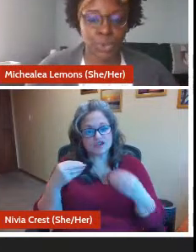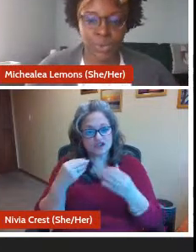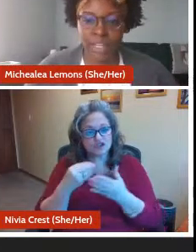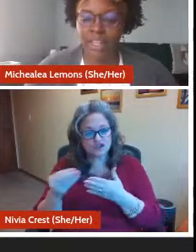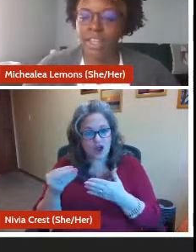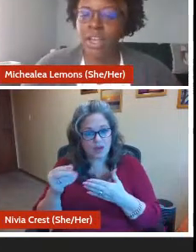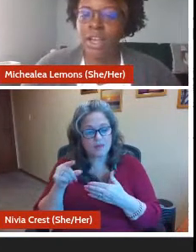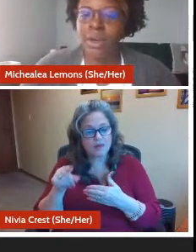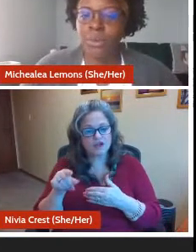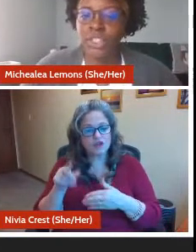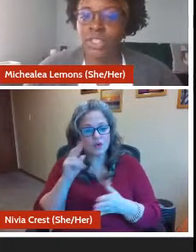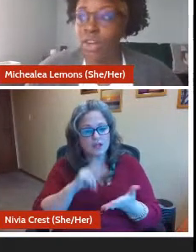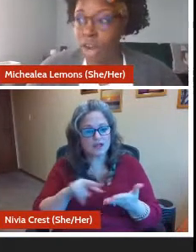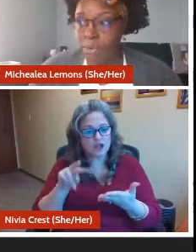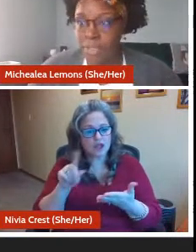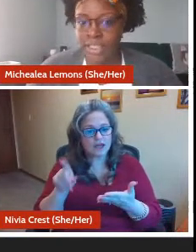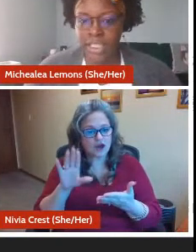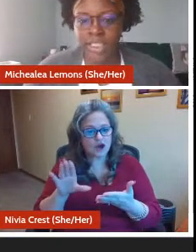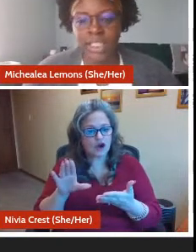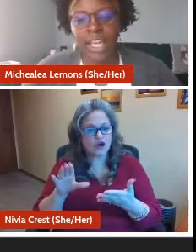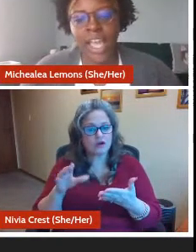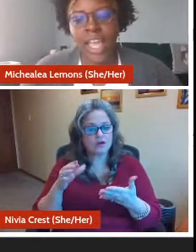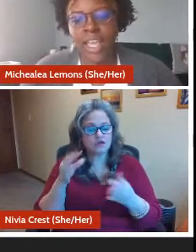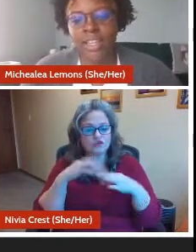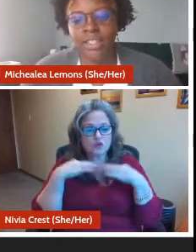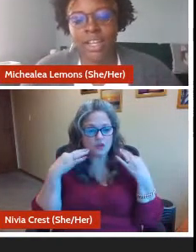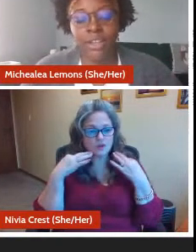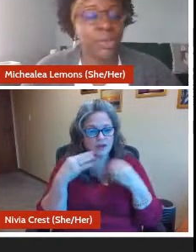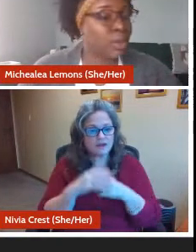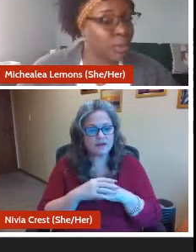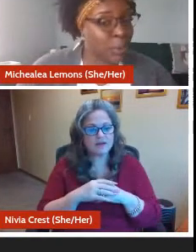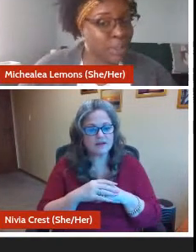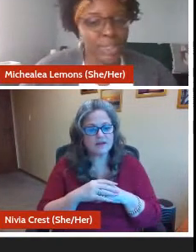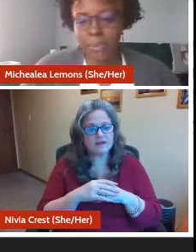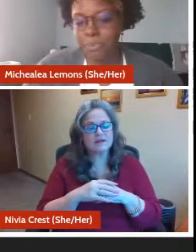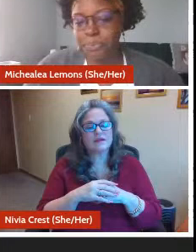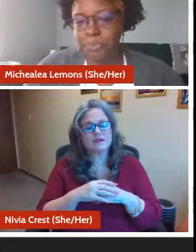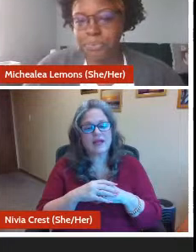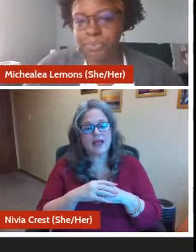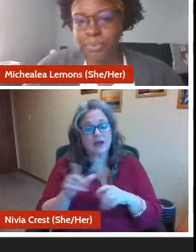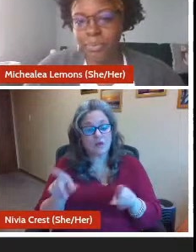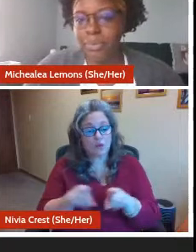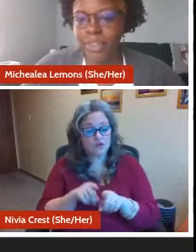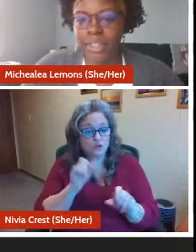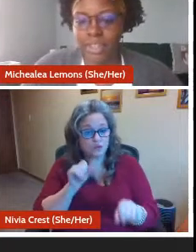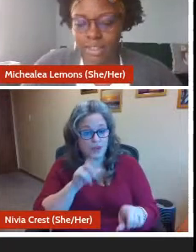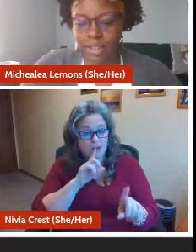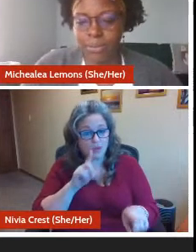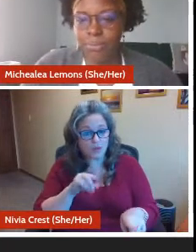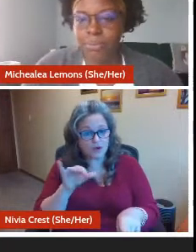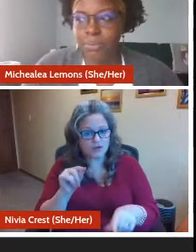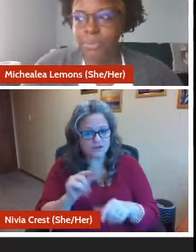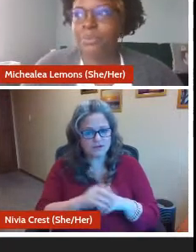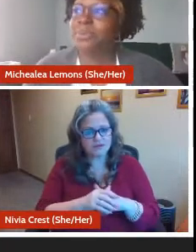look at her jewelry, which is her art pieces, and you can also order some.